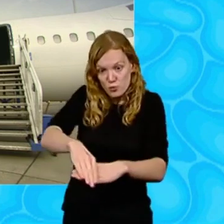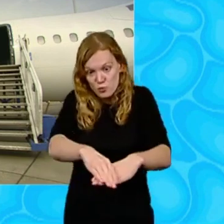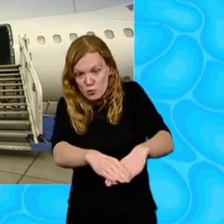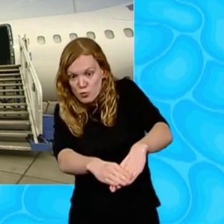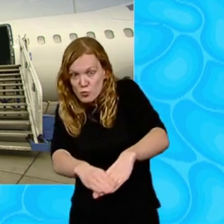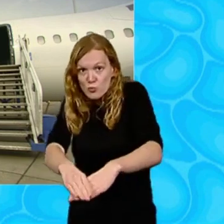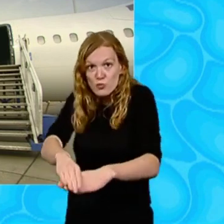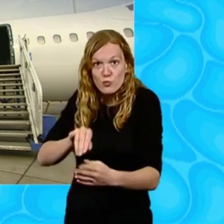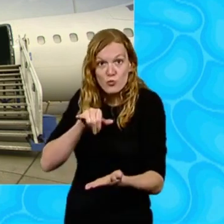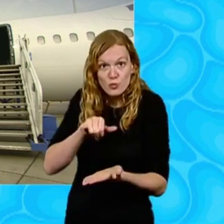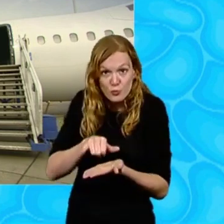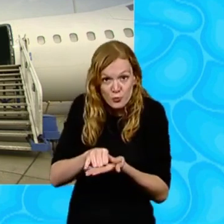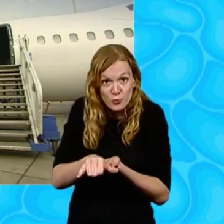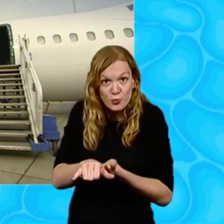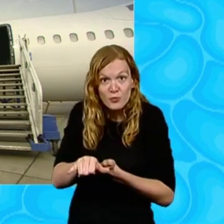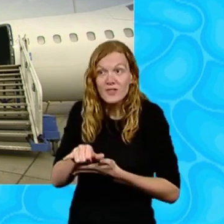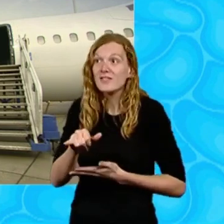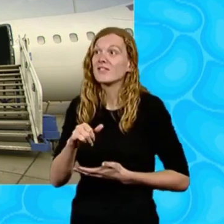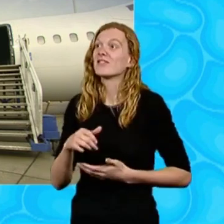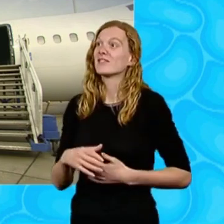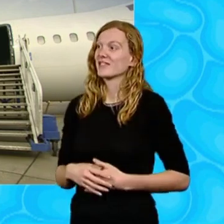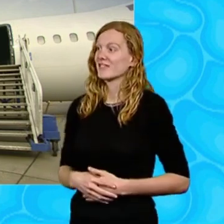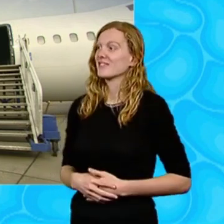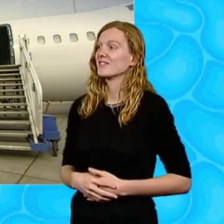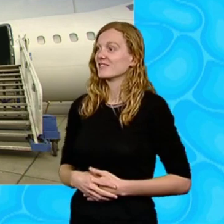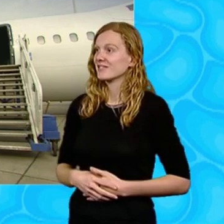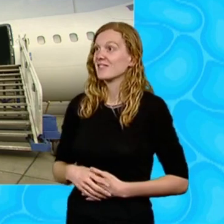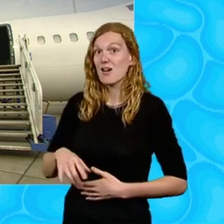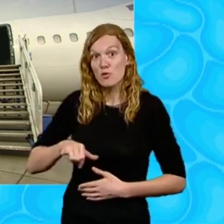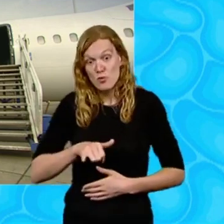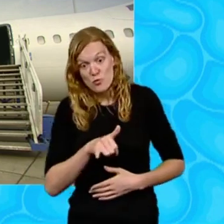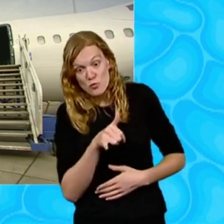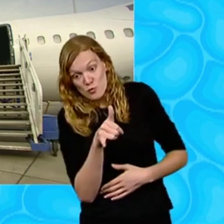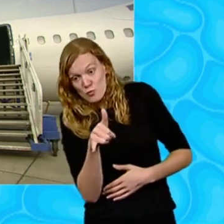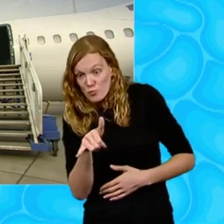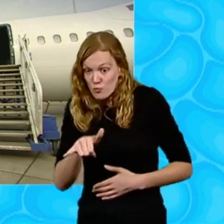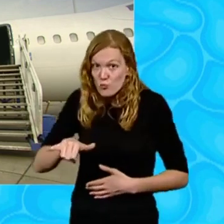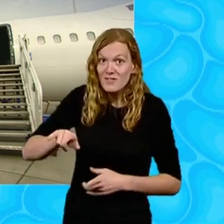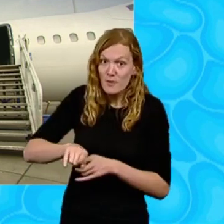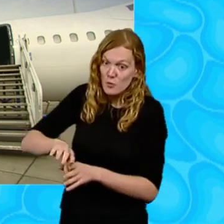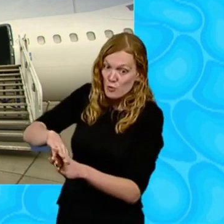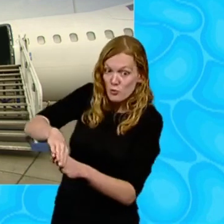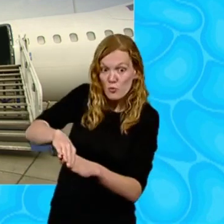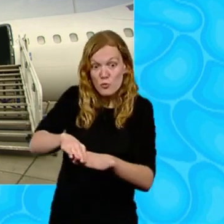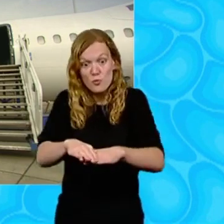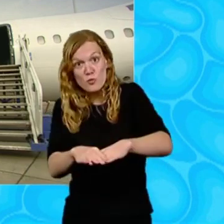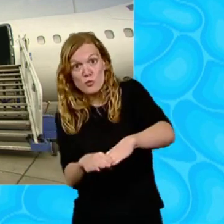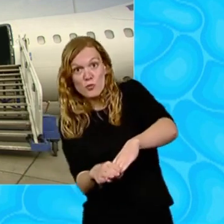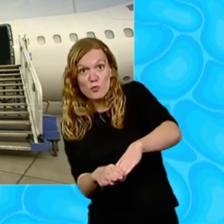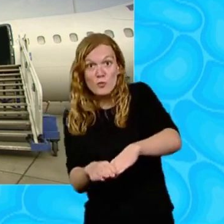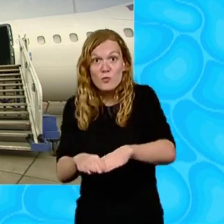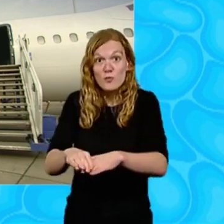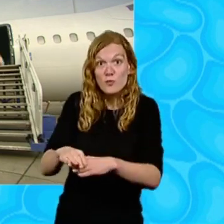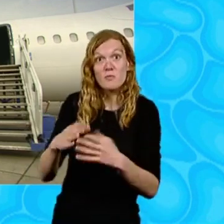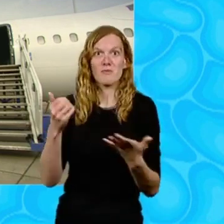as if it's coming in to land. We can go this way or that way or any way you like. And because we're doing such a